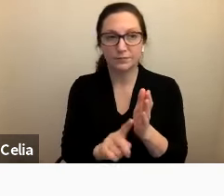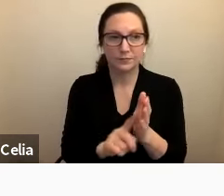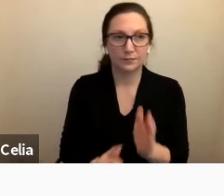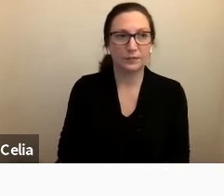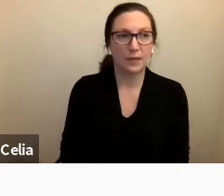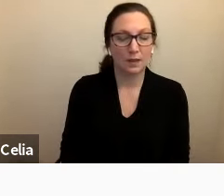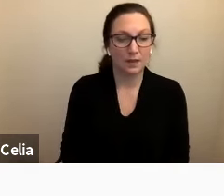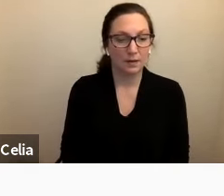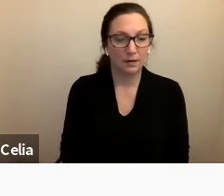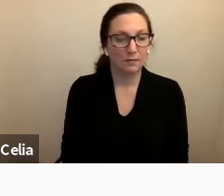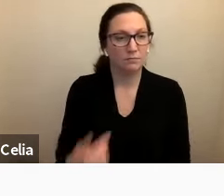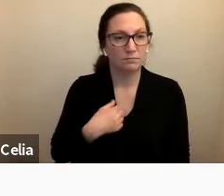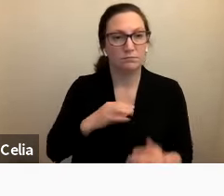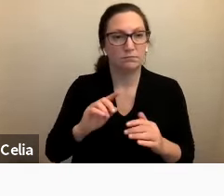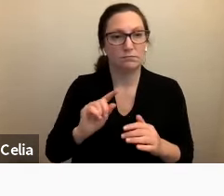an